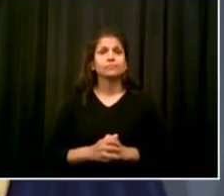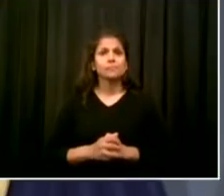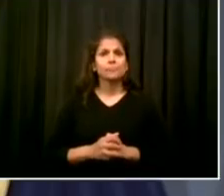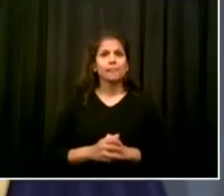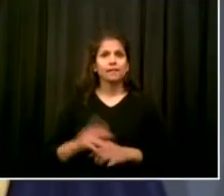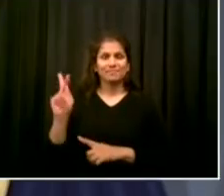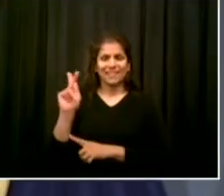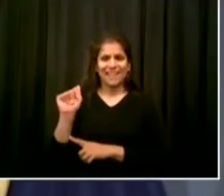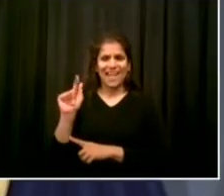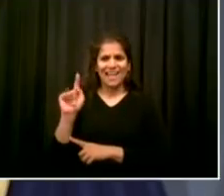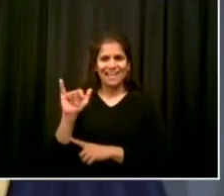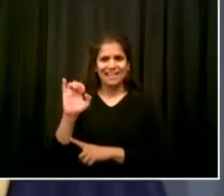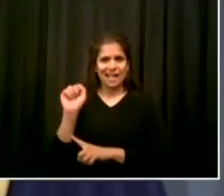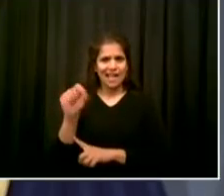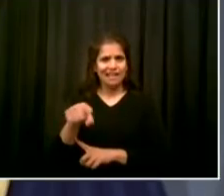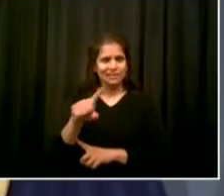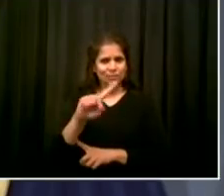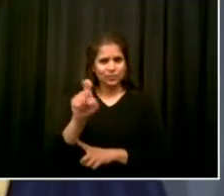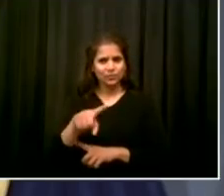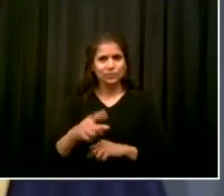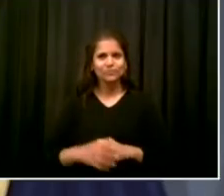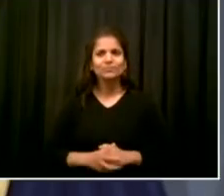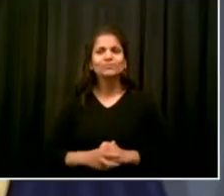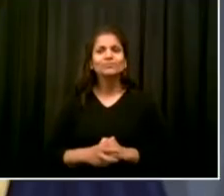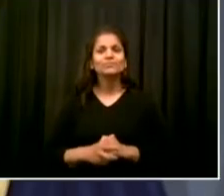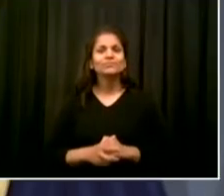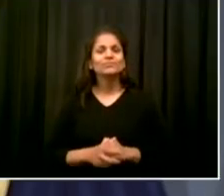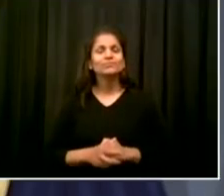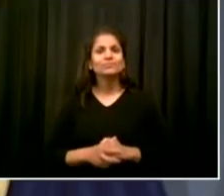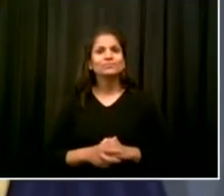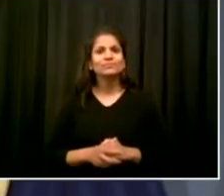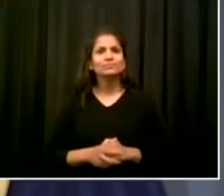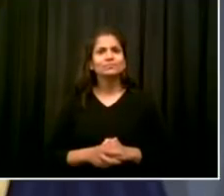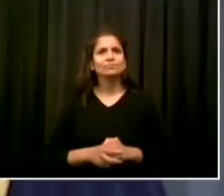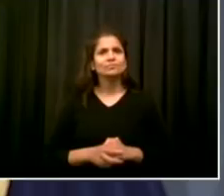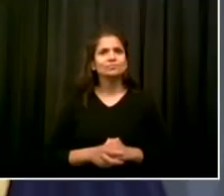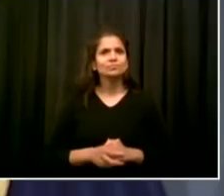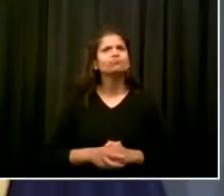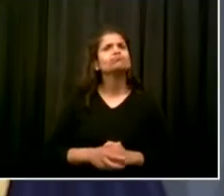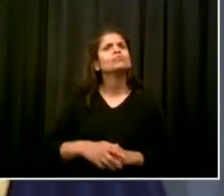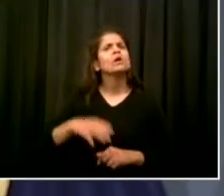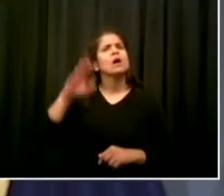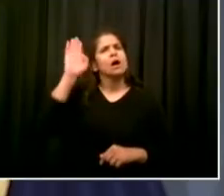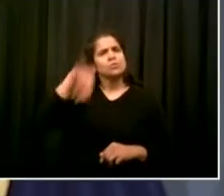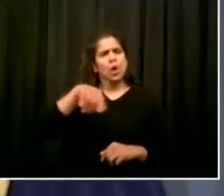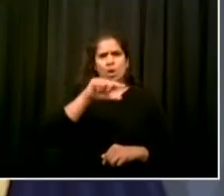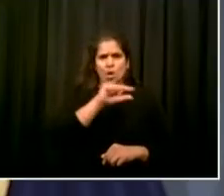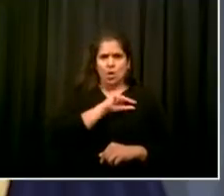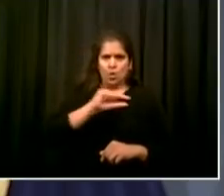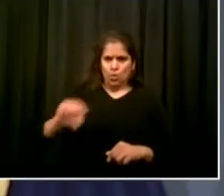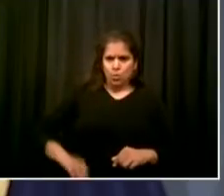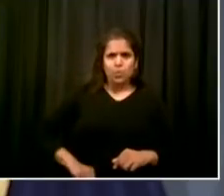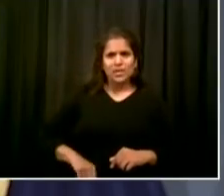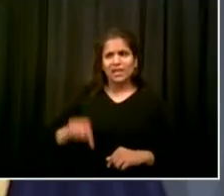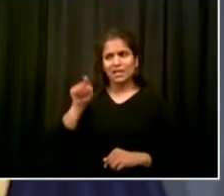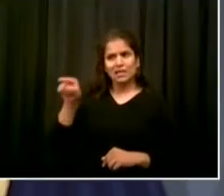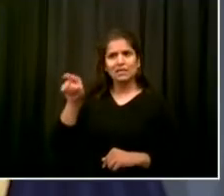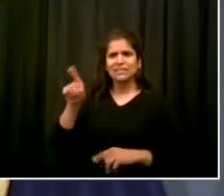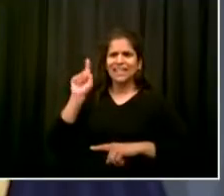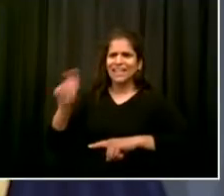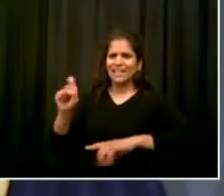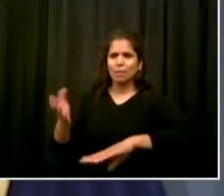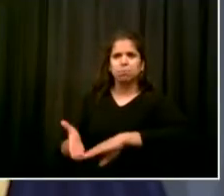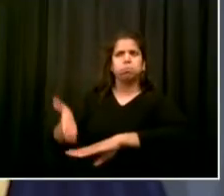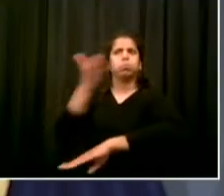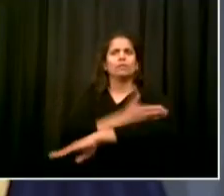said that Queens is one of the places that needs this healthcare, New York City care the most. So I think I even asked this, I felt like a lifetime ago in the Bronx. Why